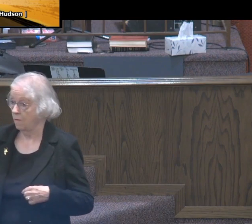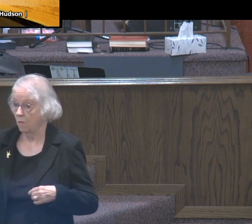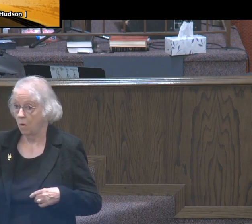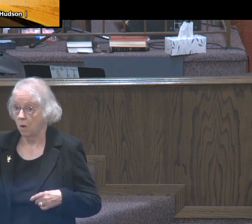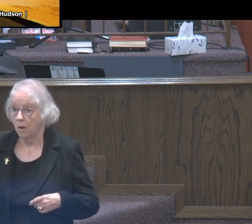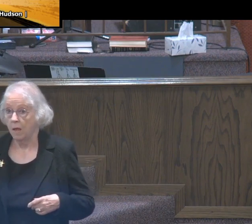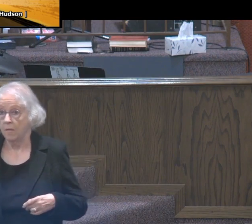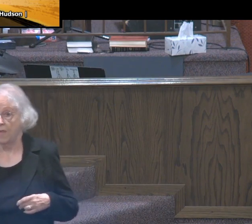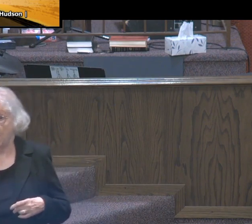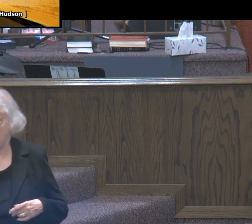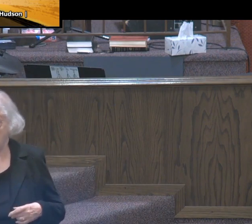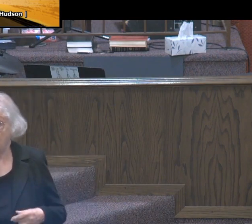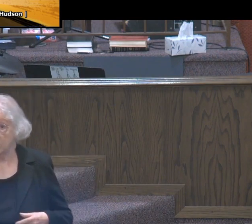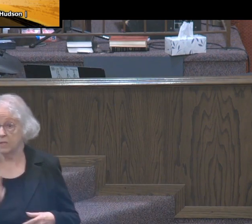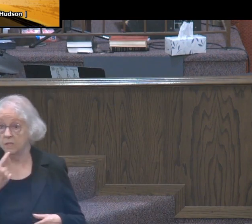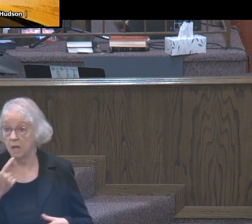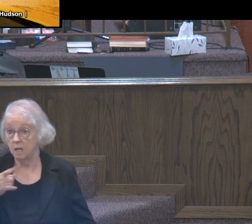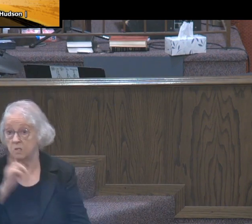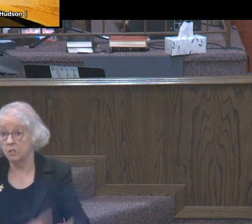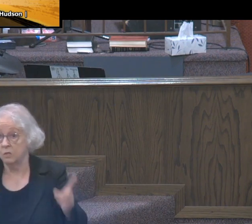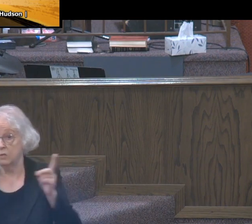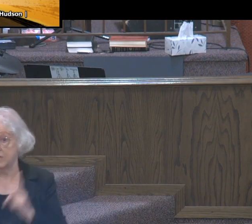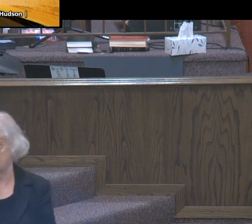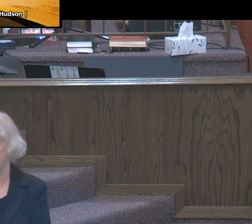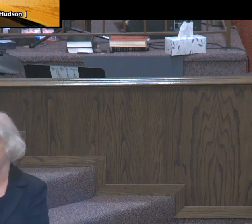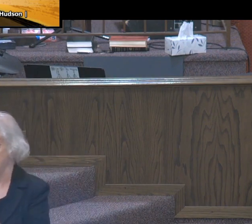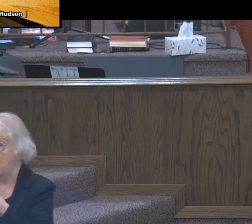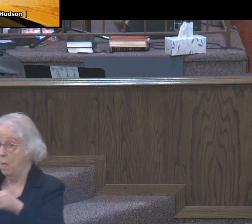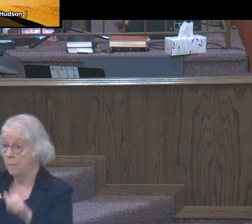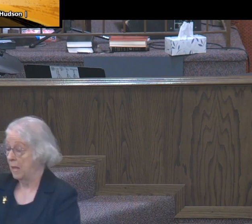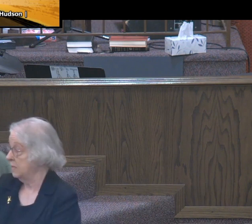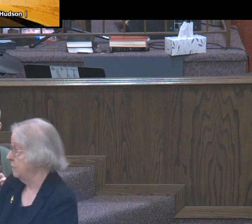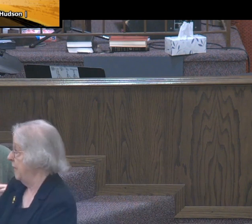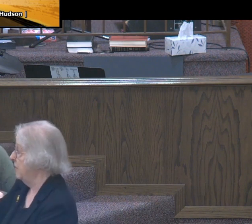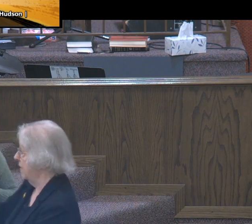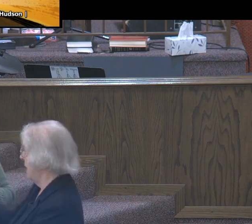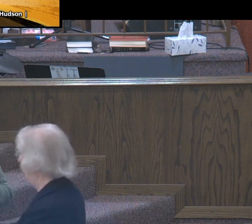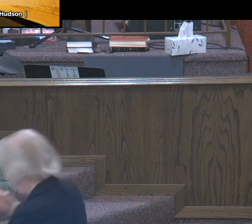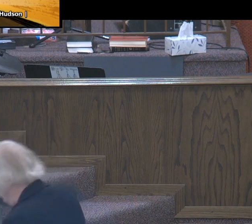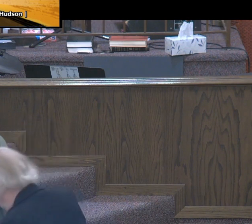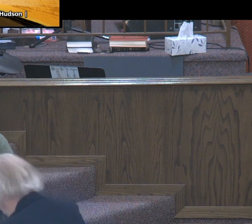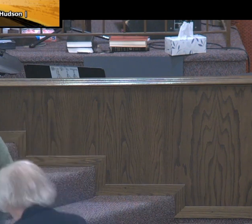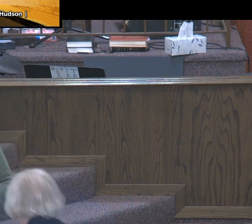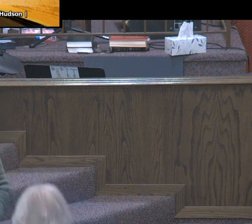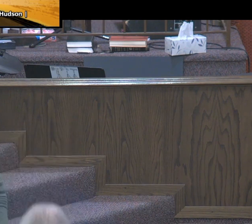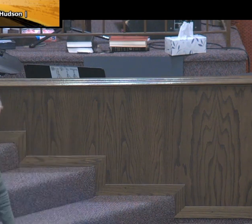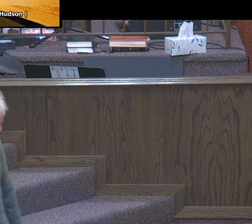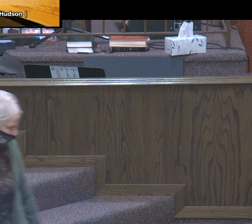Oh, for a thousand tongues to sing, blessed be the name of